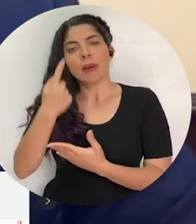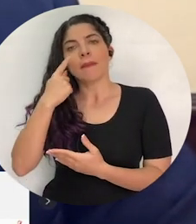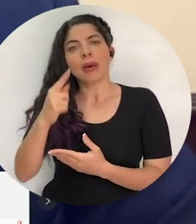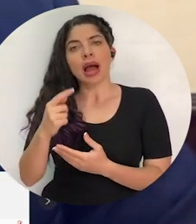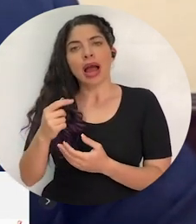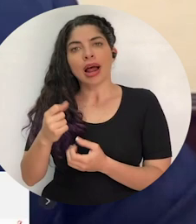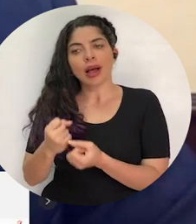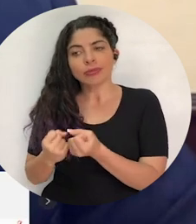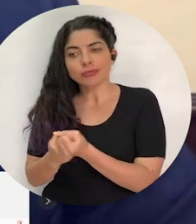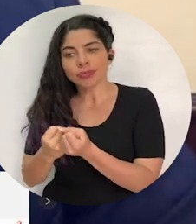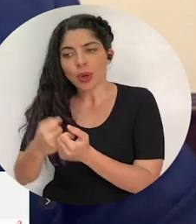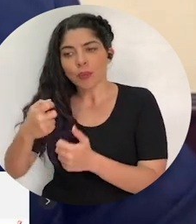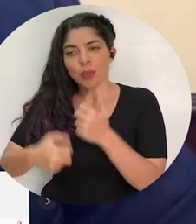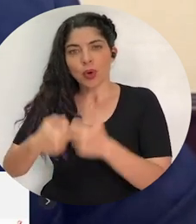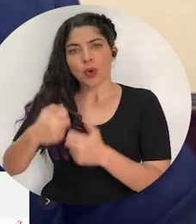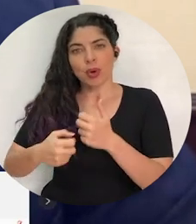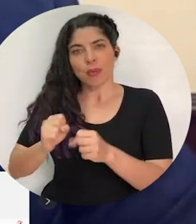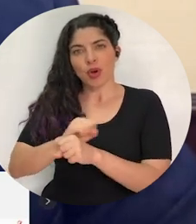problems caused by